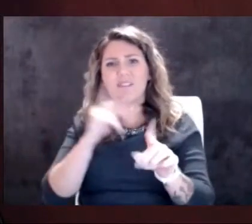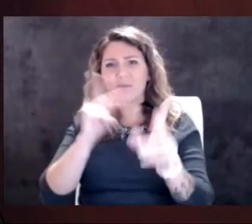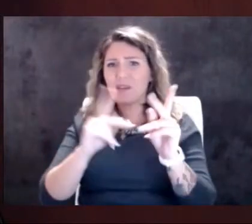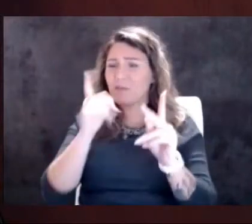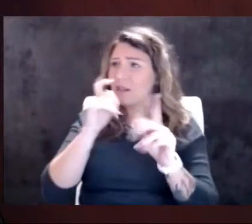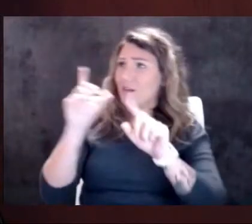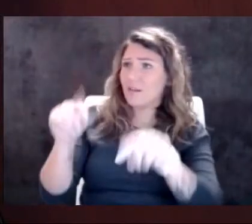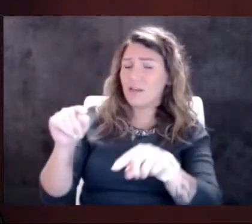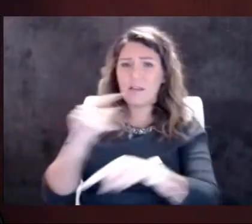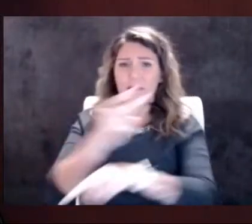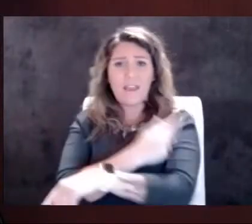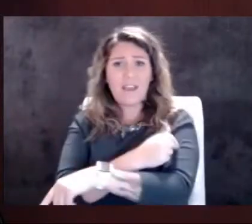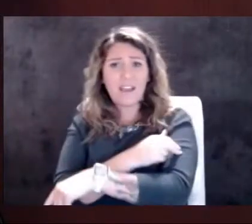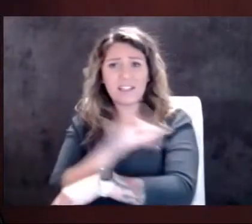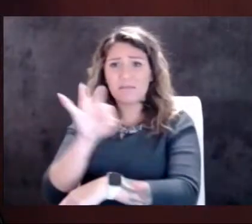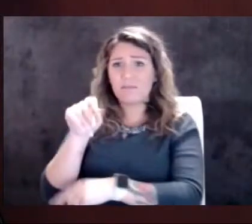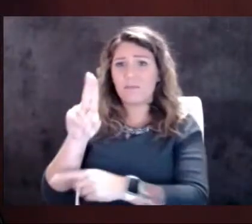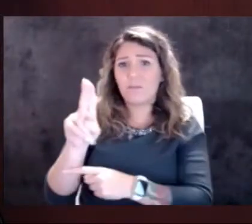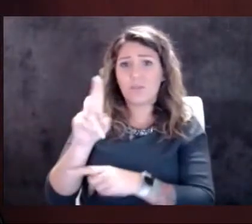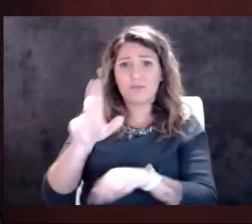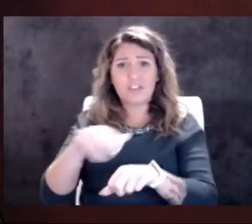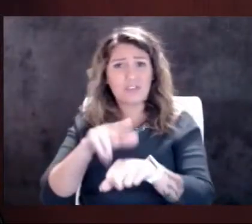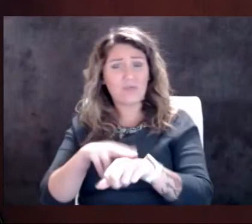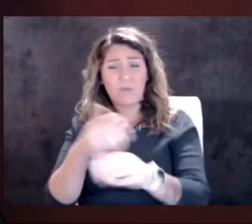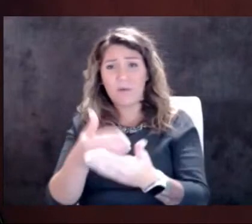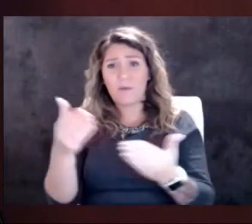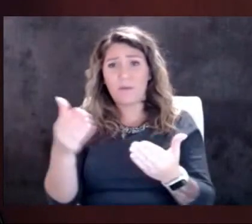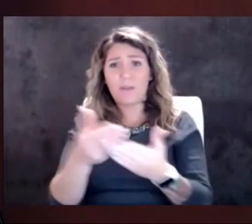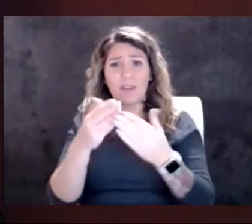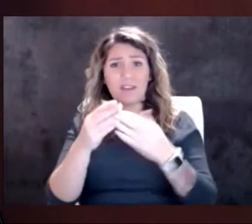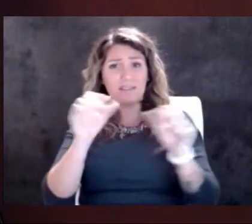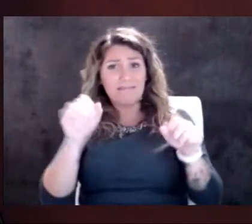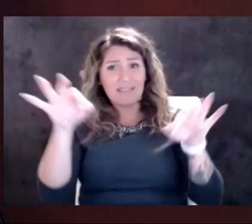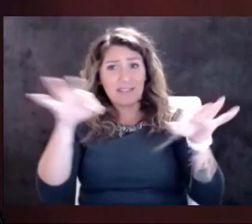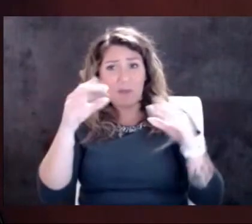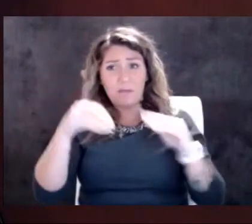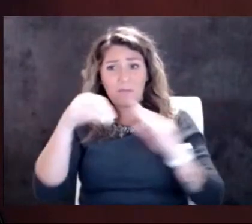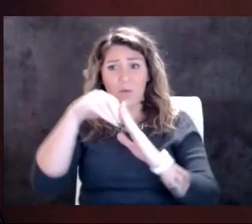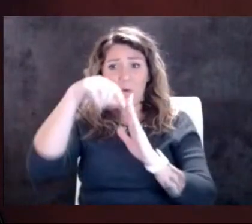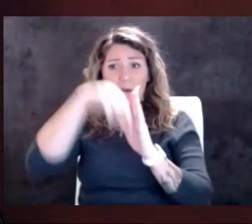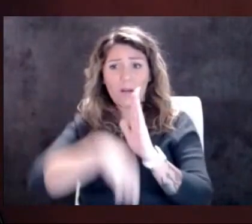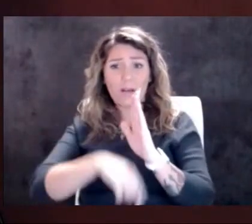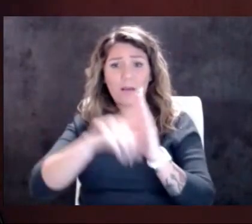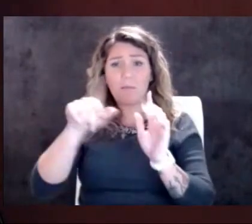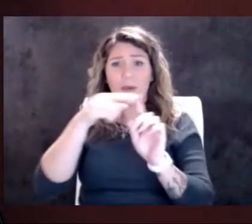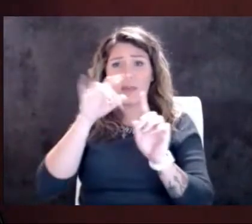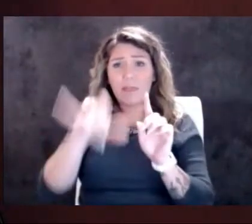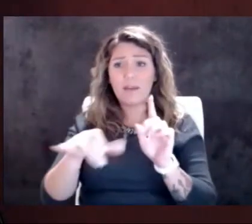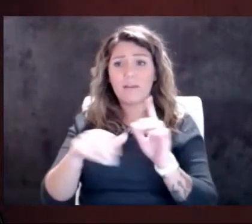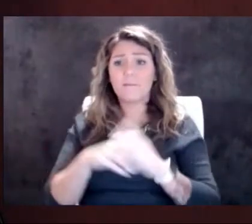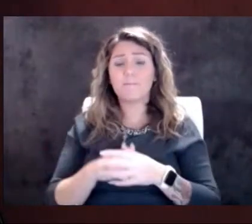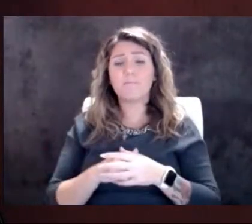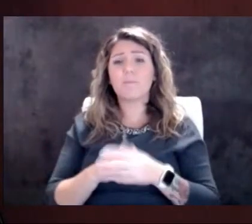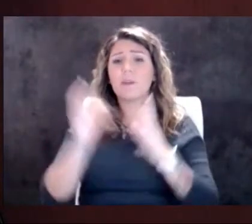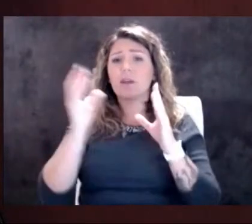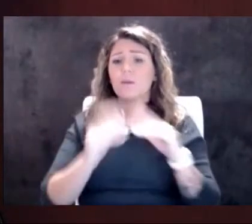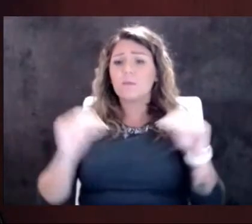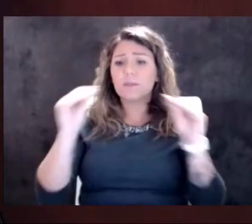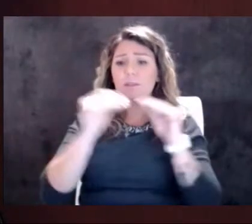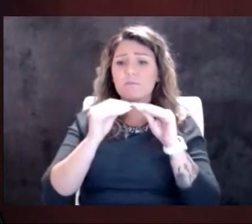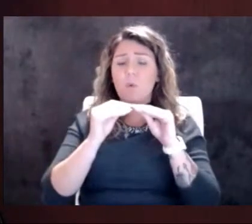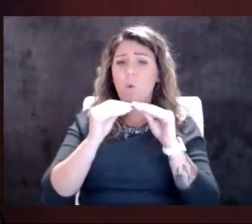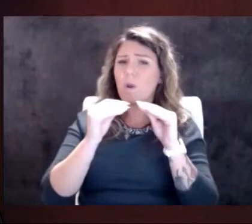were just getting, doing their normal stuff. Talk to us a little bit about that. Yeah, it was really, something interesting